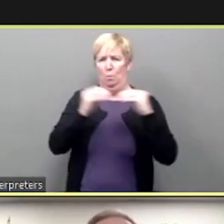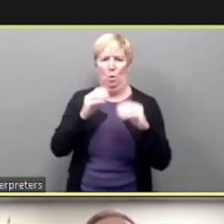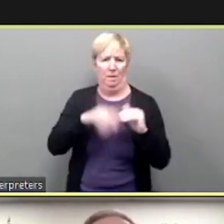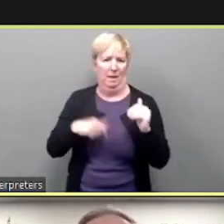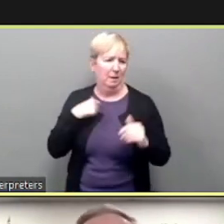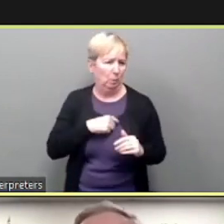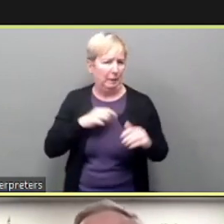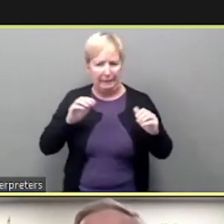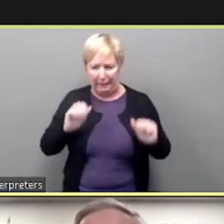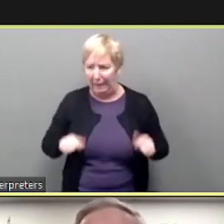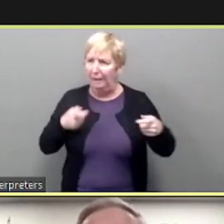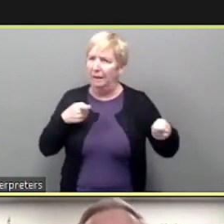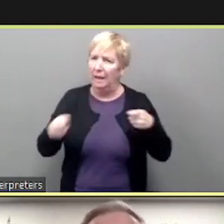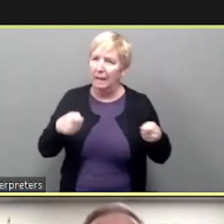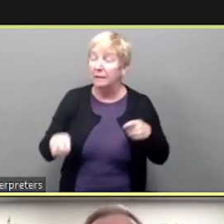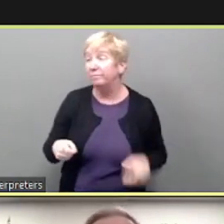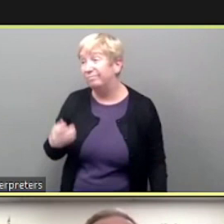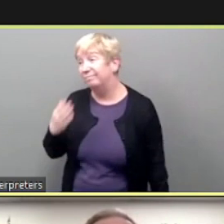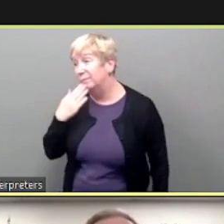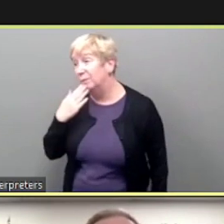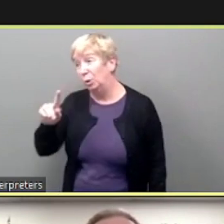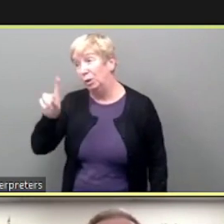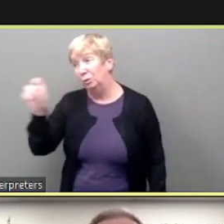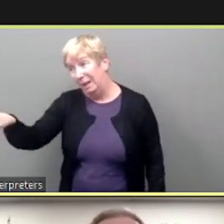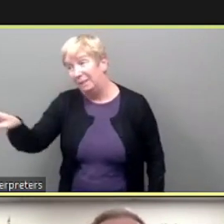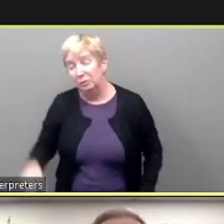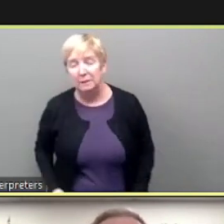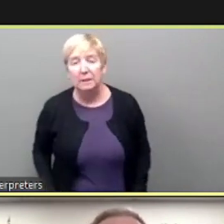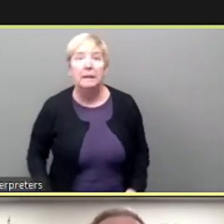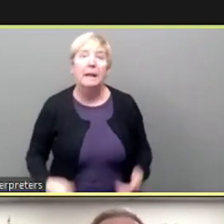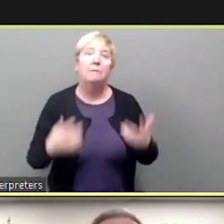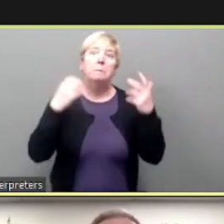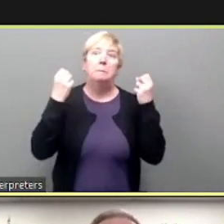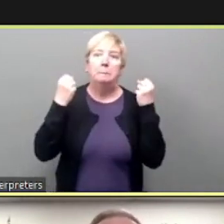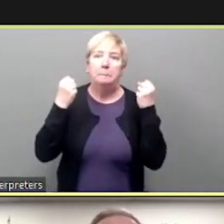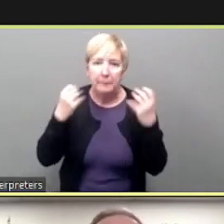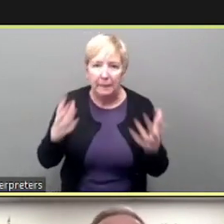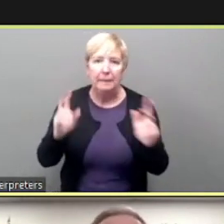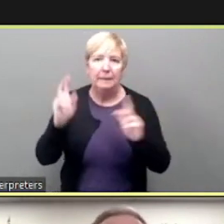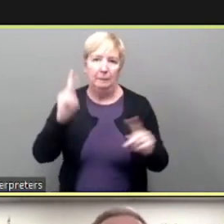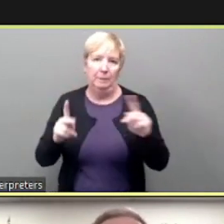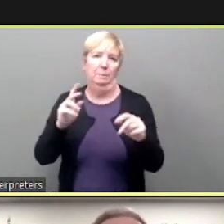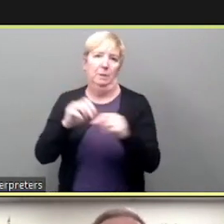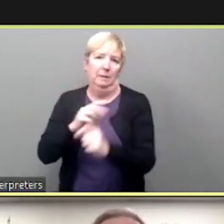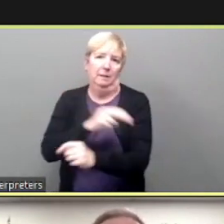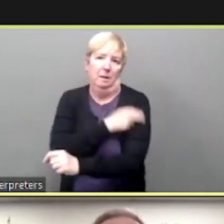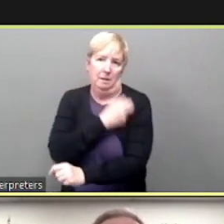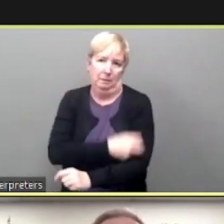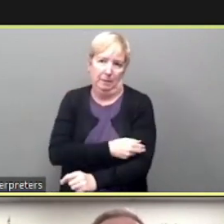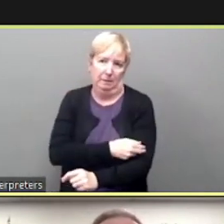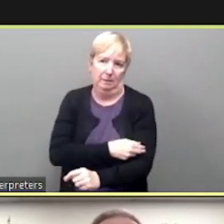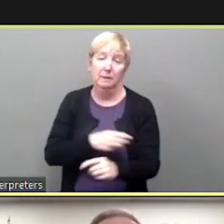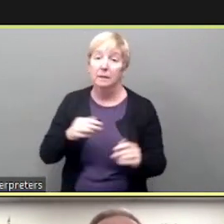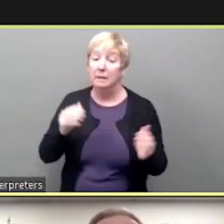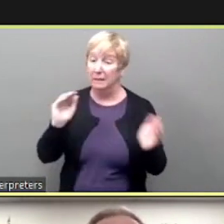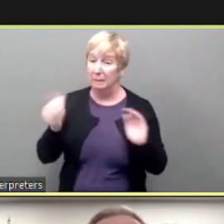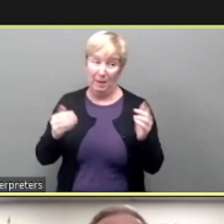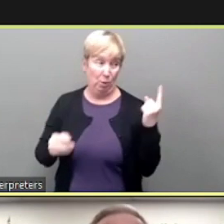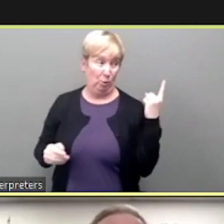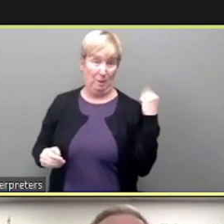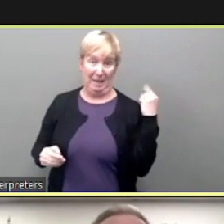And the reason is right now we have a lot of people in the hospital, way more than last year at this time,